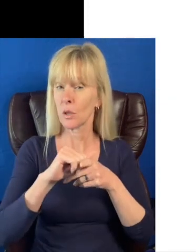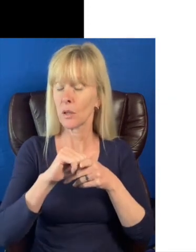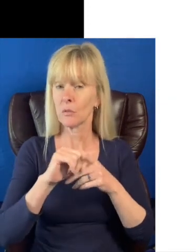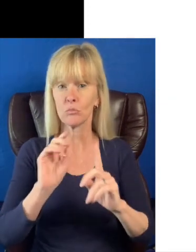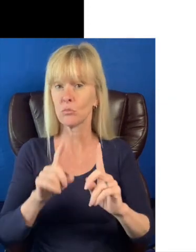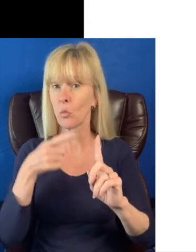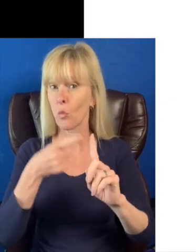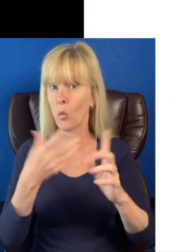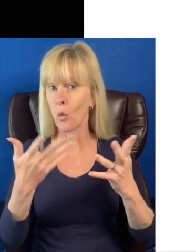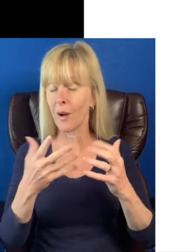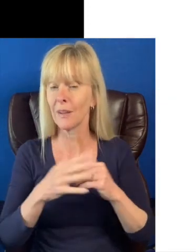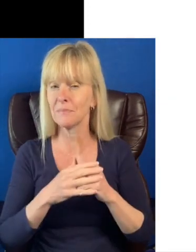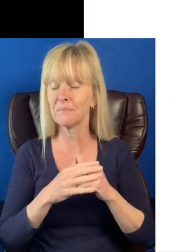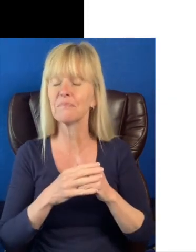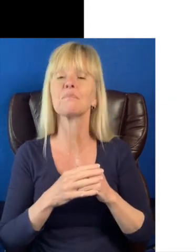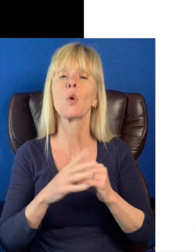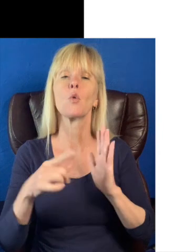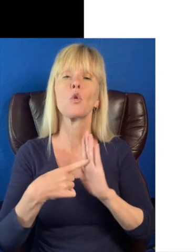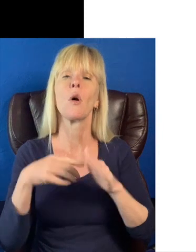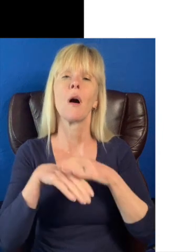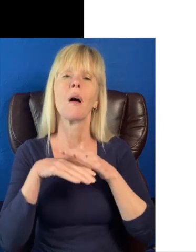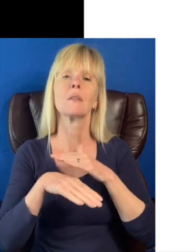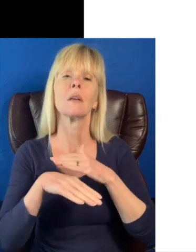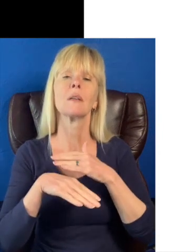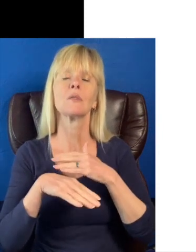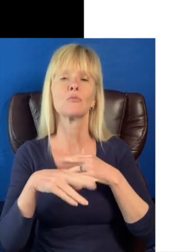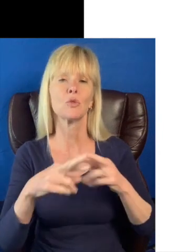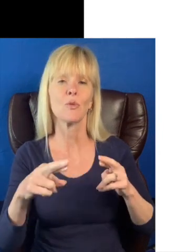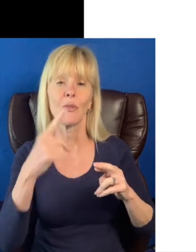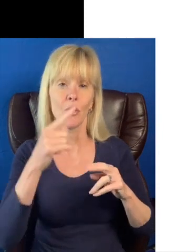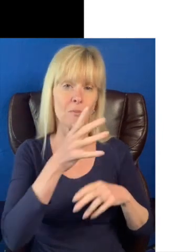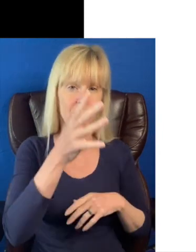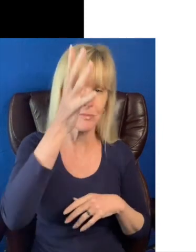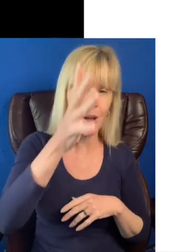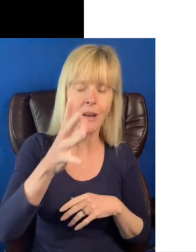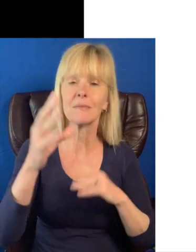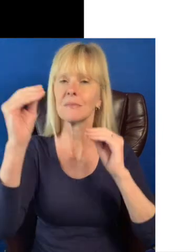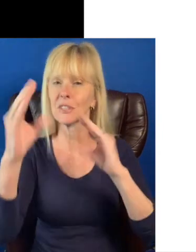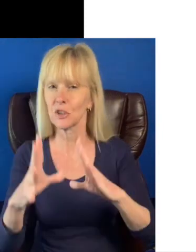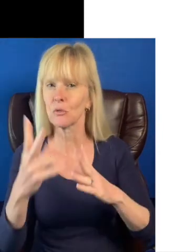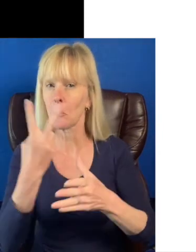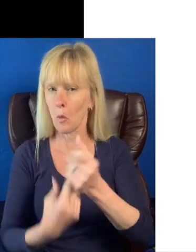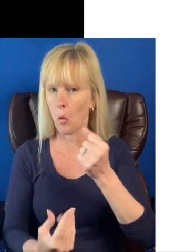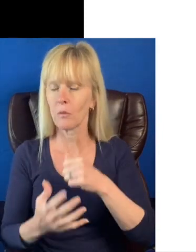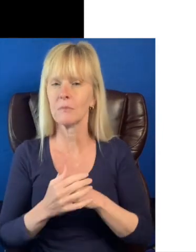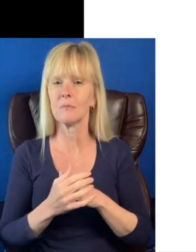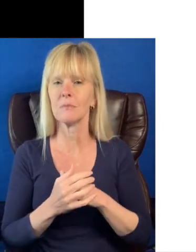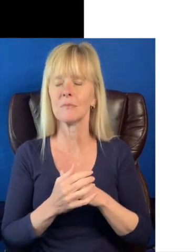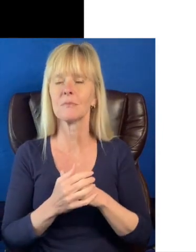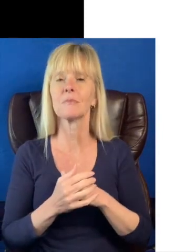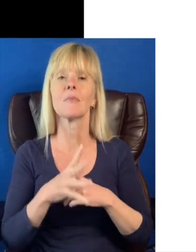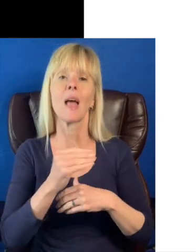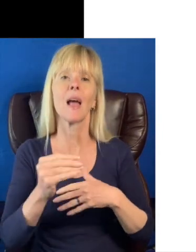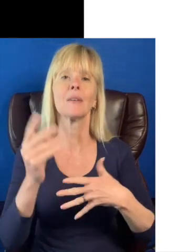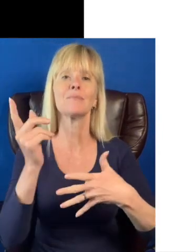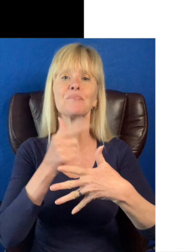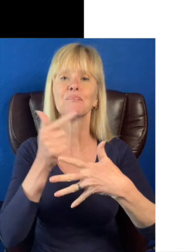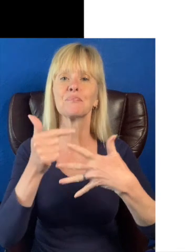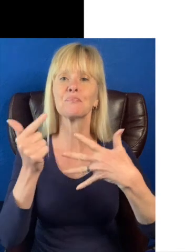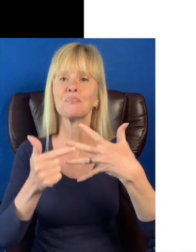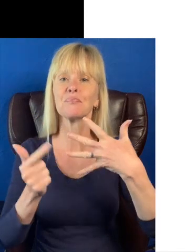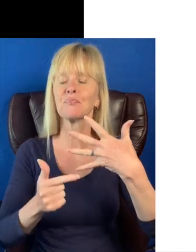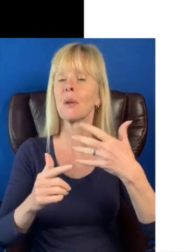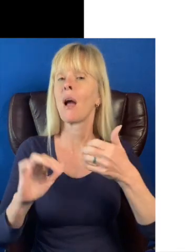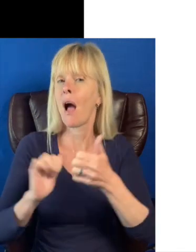training, here is what you're going to learn. We're going to show you how to access these resources for both the parents and teachers. We're going to take you through step by